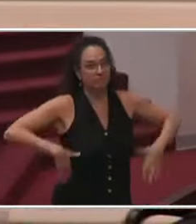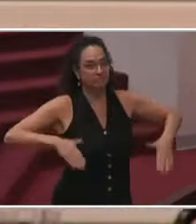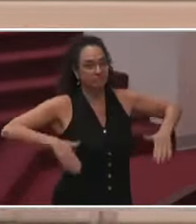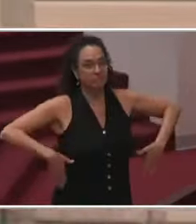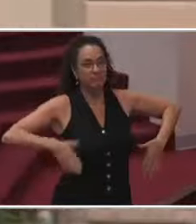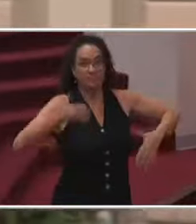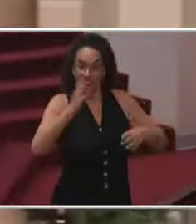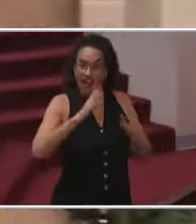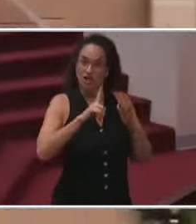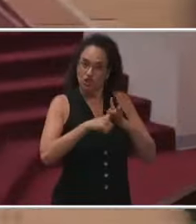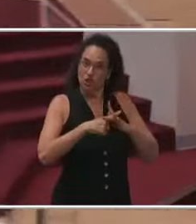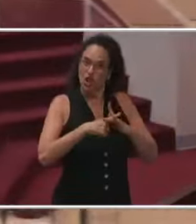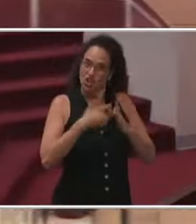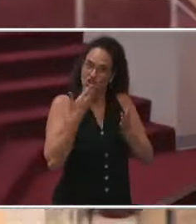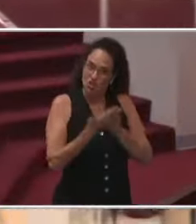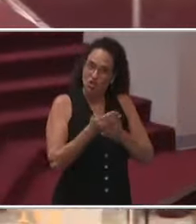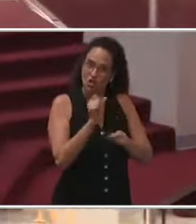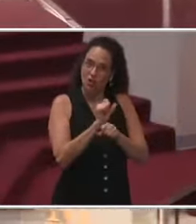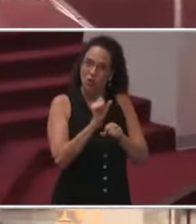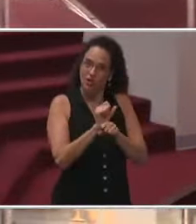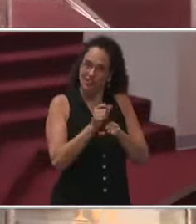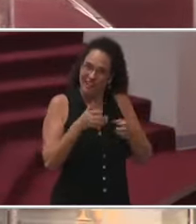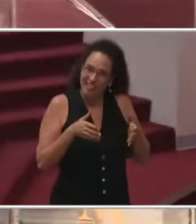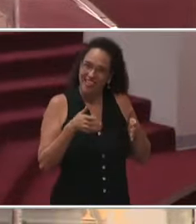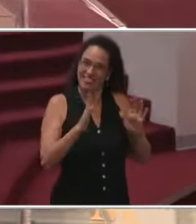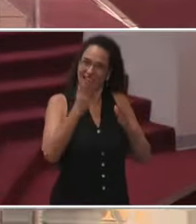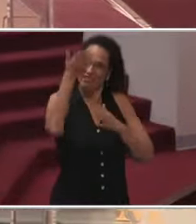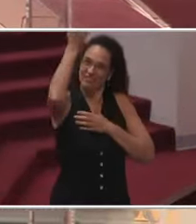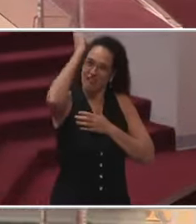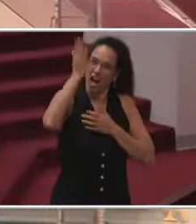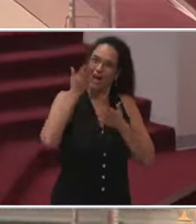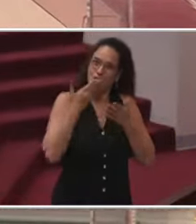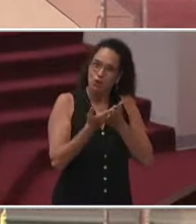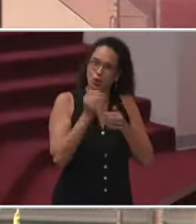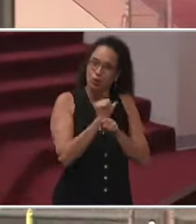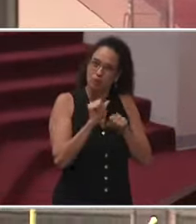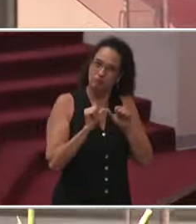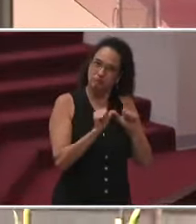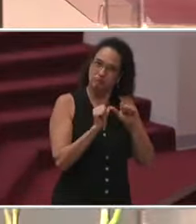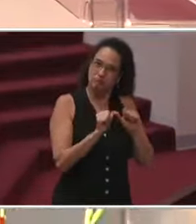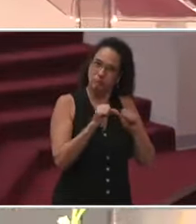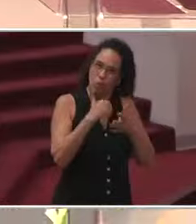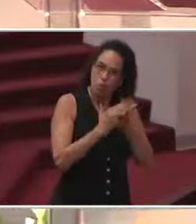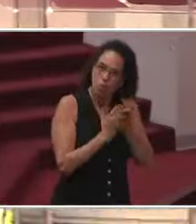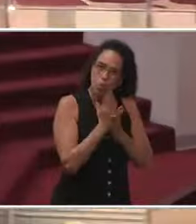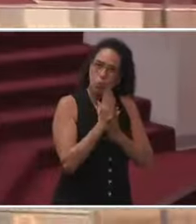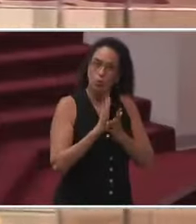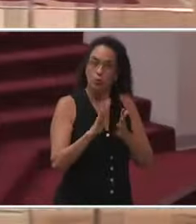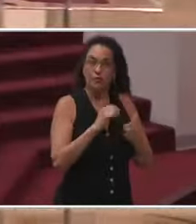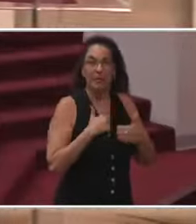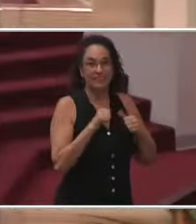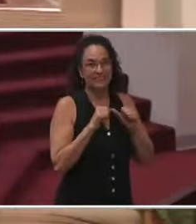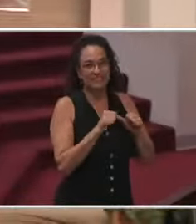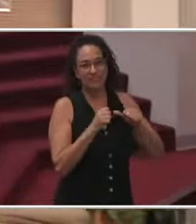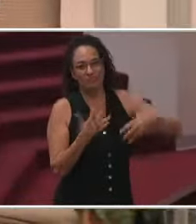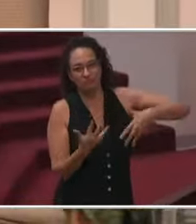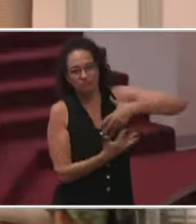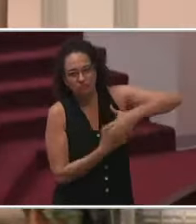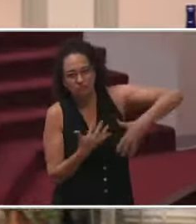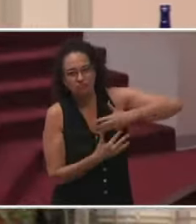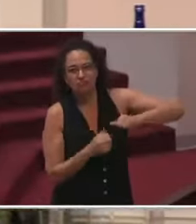that good work continue in your life where you continue to give God the glory and honor. You continue to come out in fellowship. Trust me